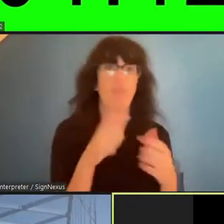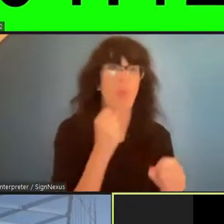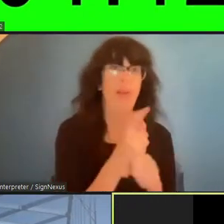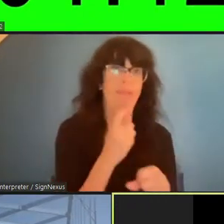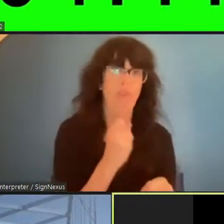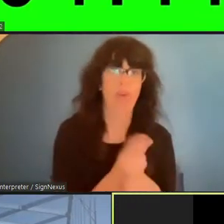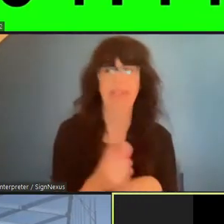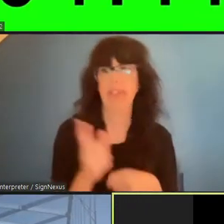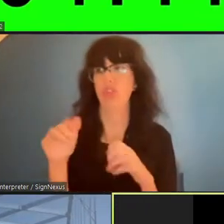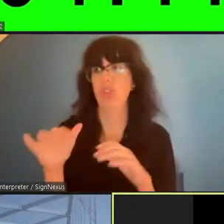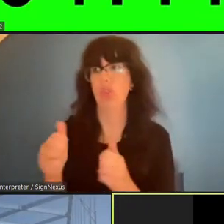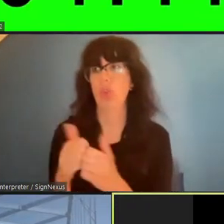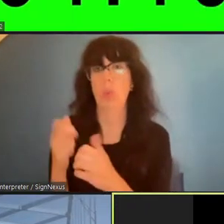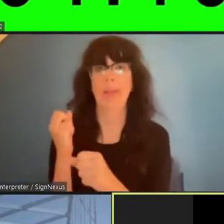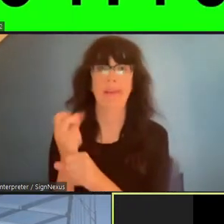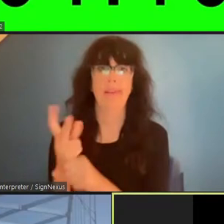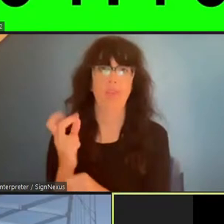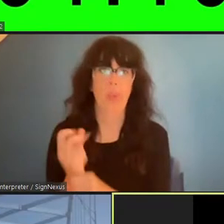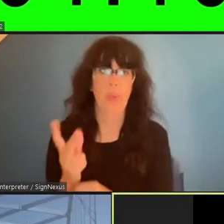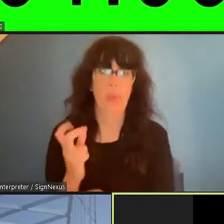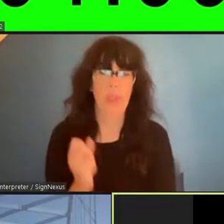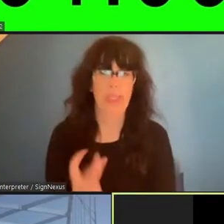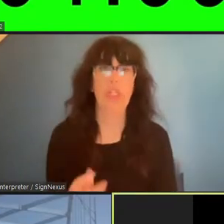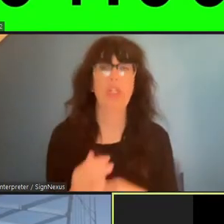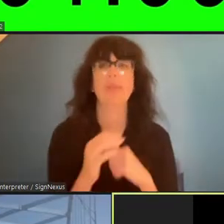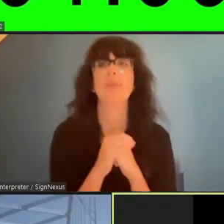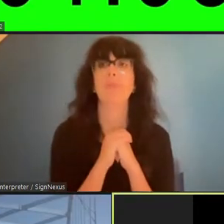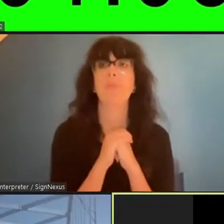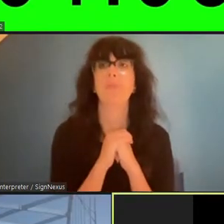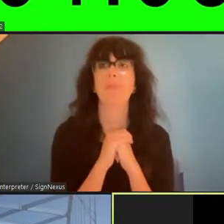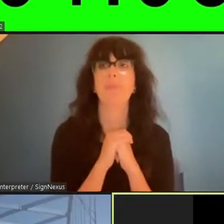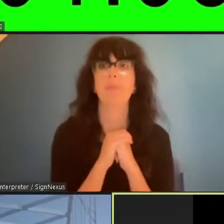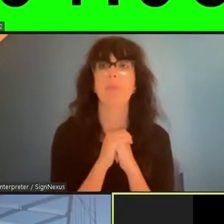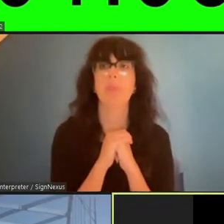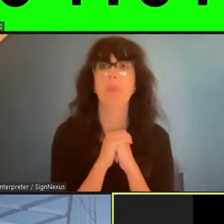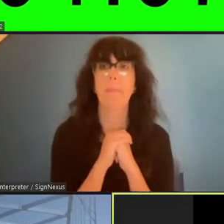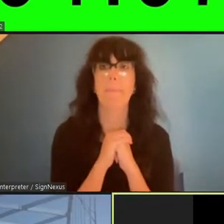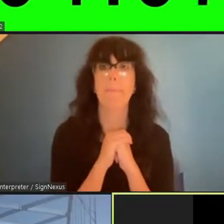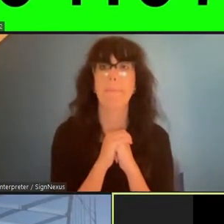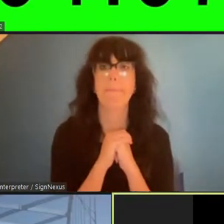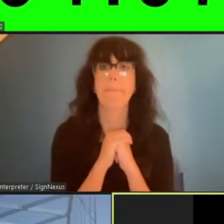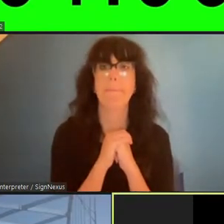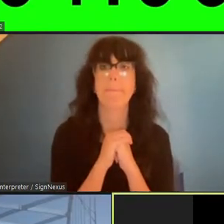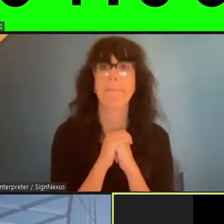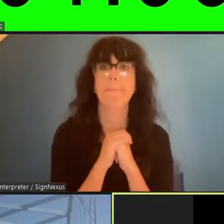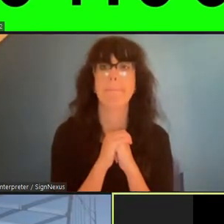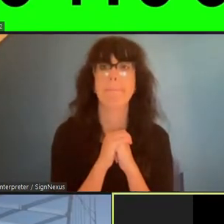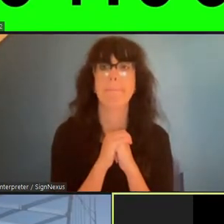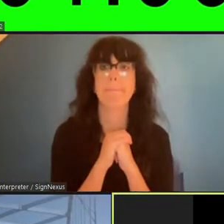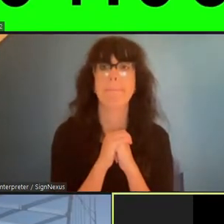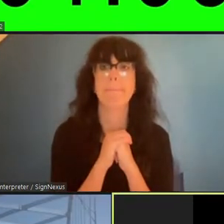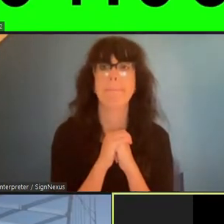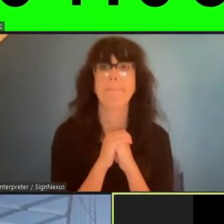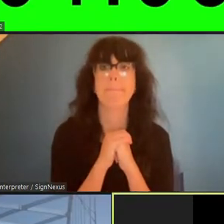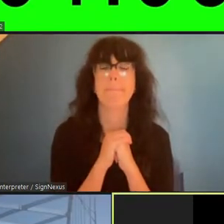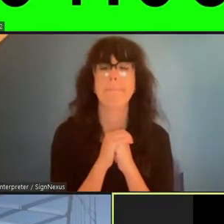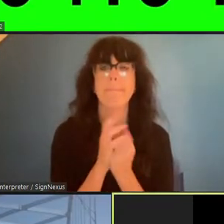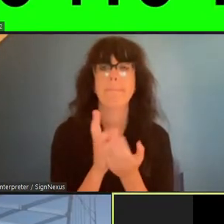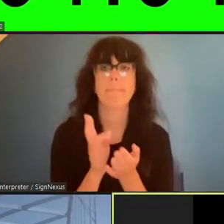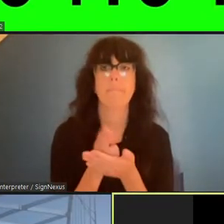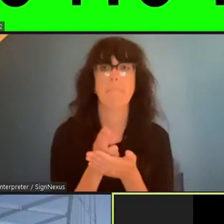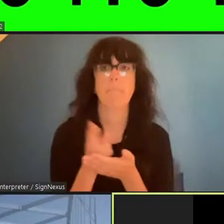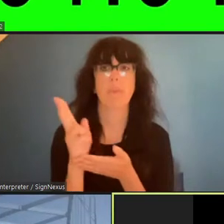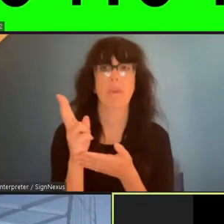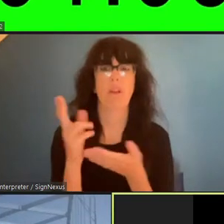uh bi-annually you start not buying like every two years so so honestly we